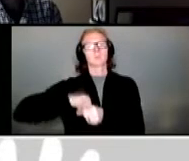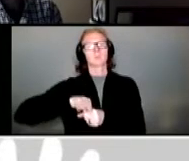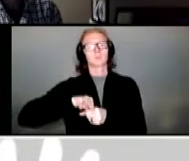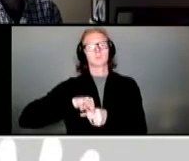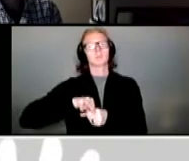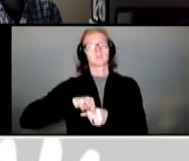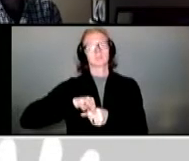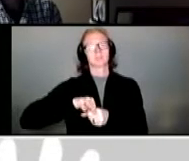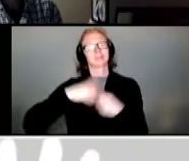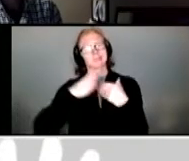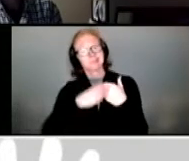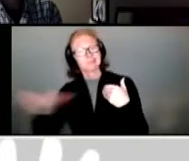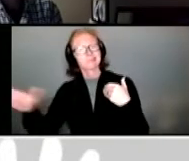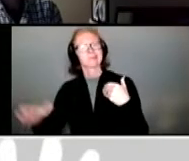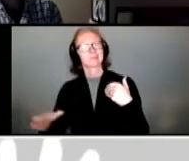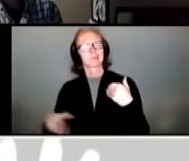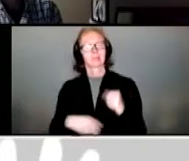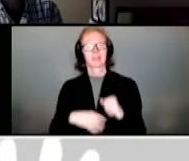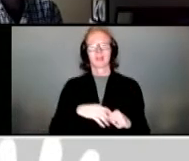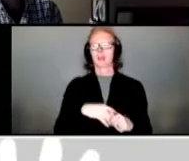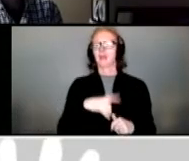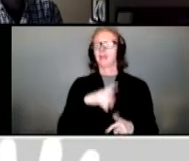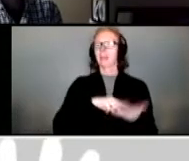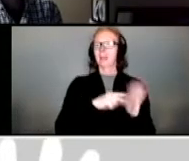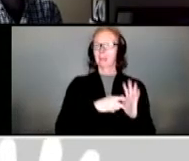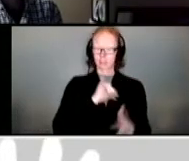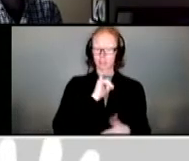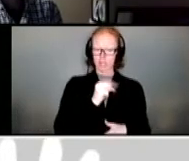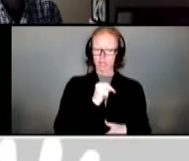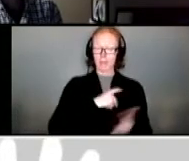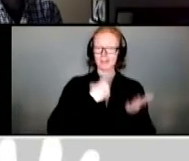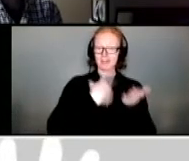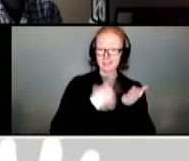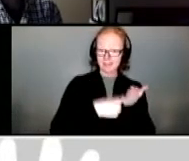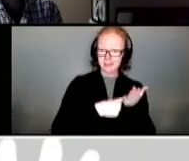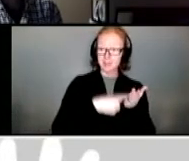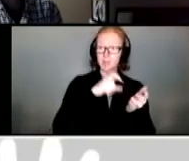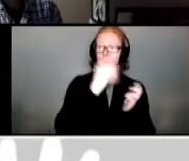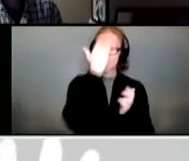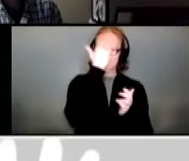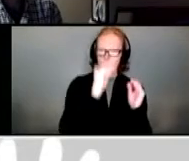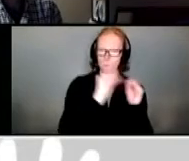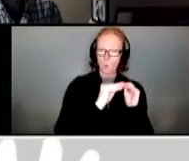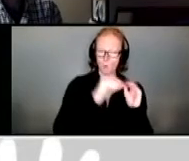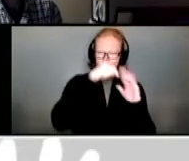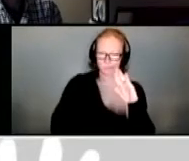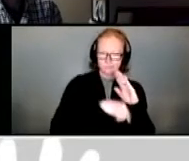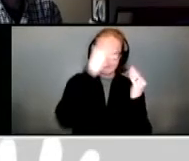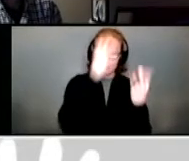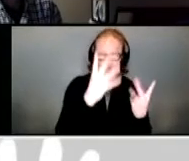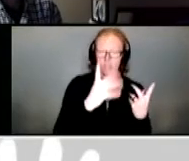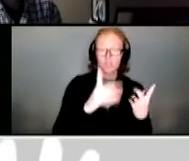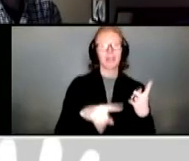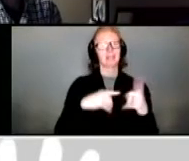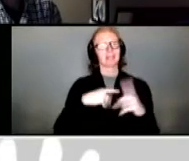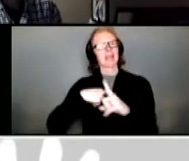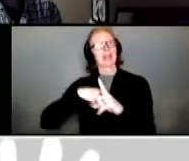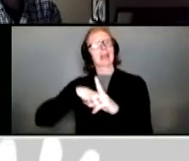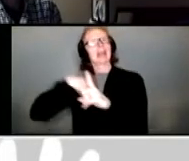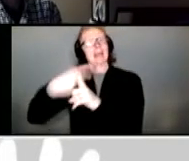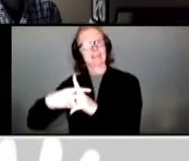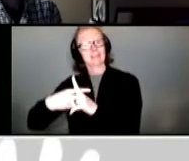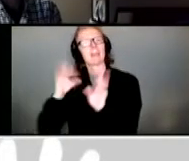following month's meeting. And I want everyone to be informed and engaged. And so I really